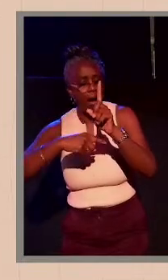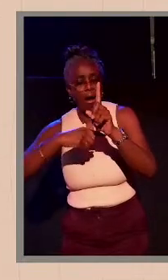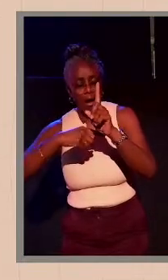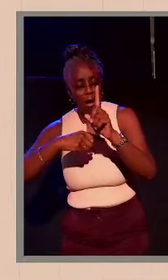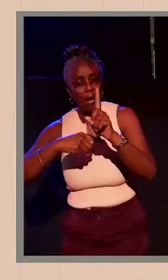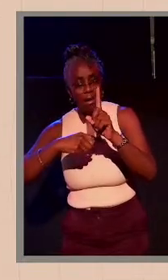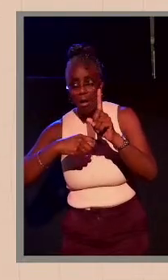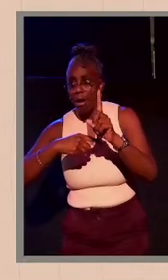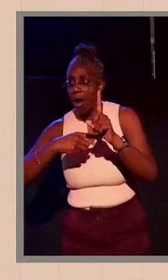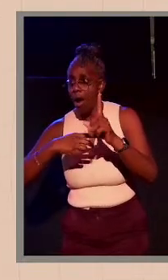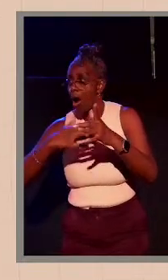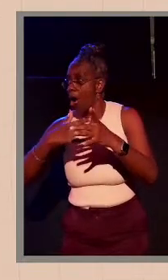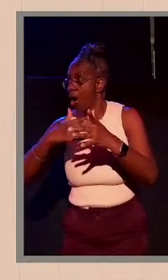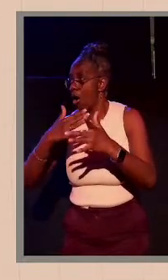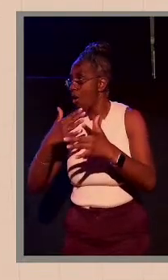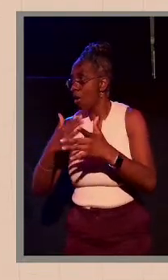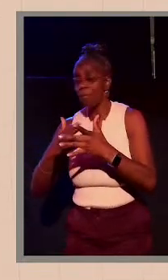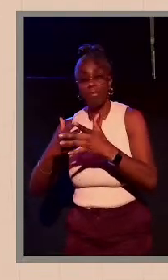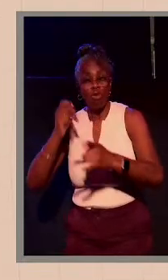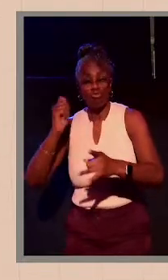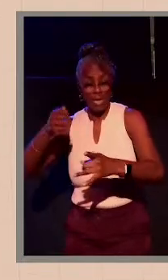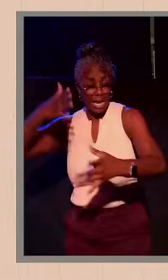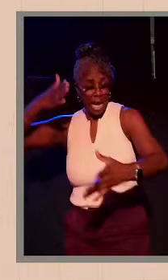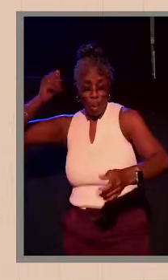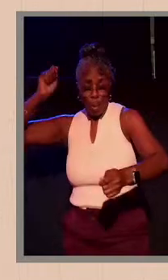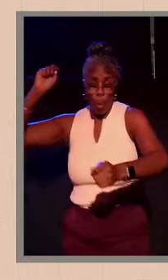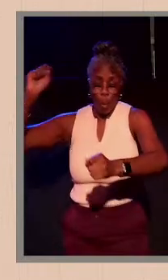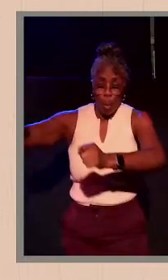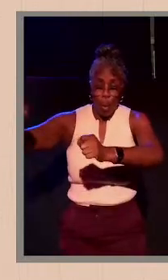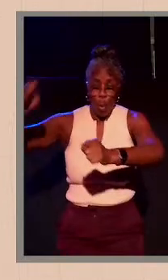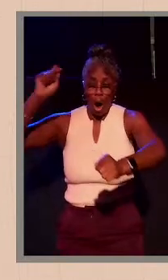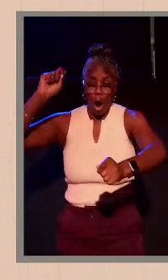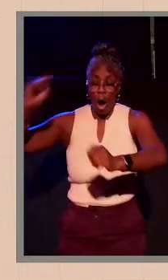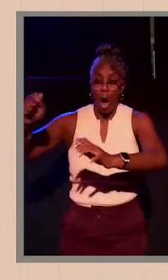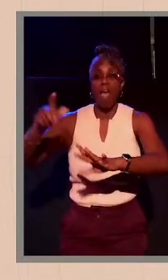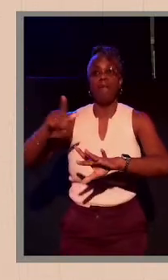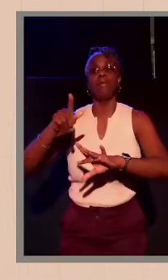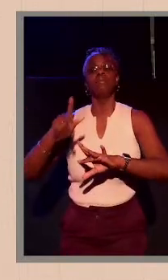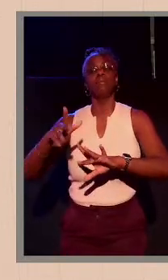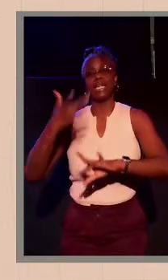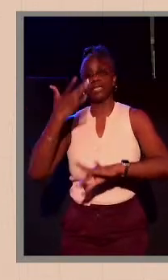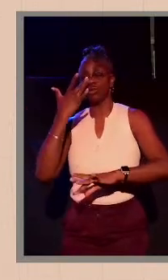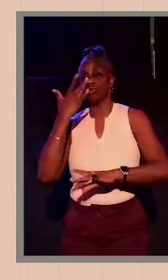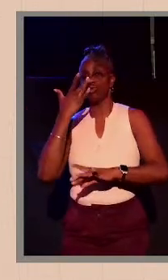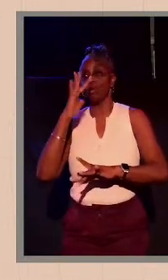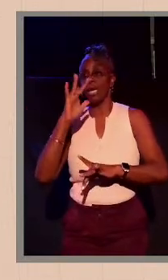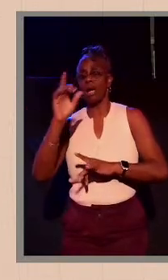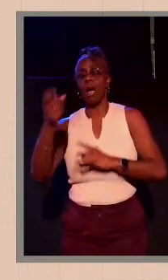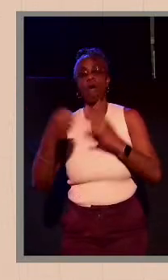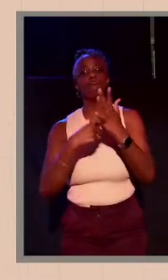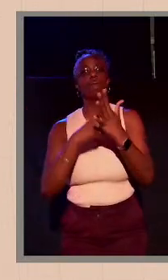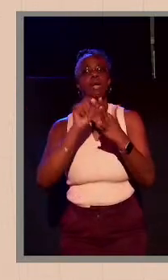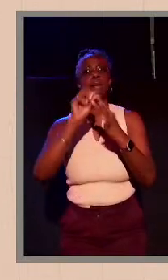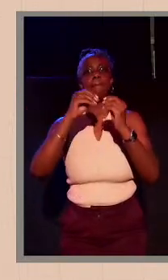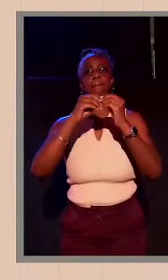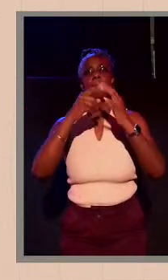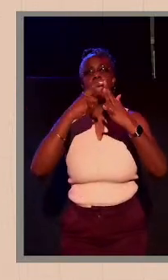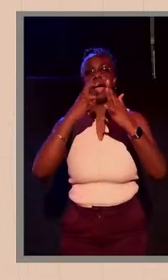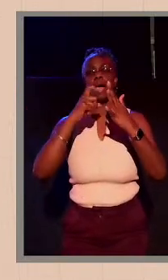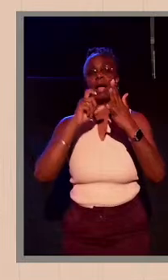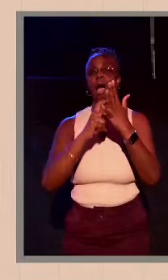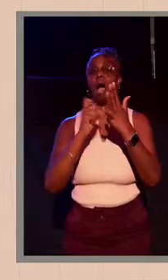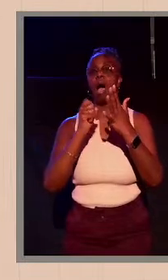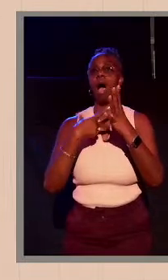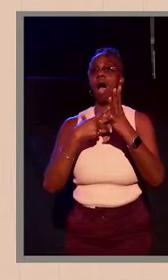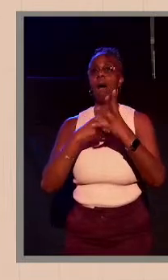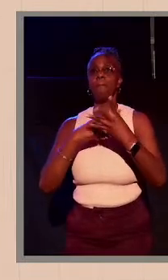then I'm going to have to really go for it. So this is a trick that Rebecca, my